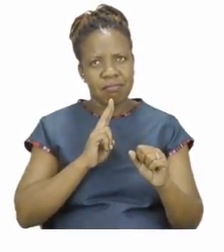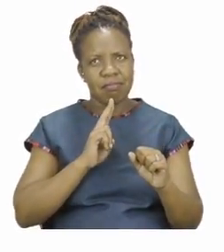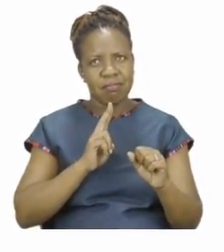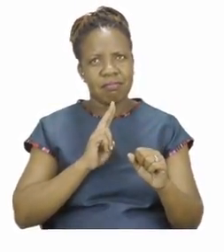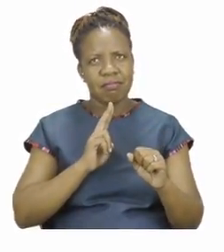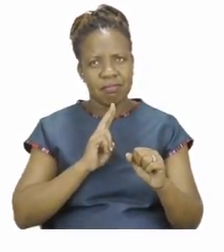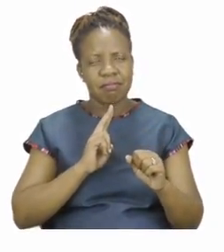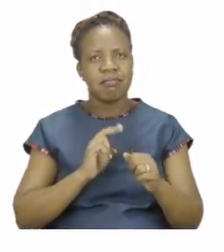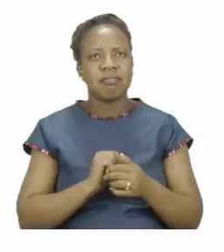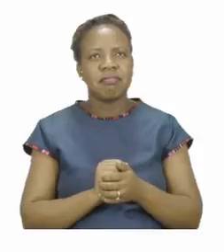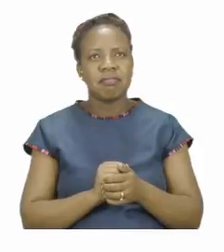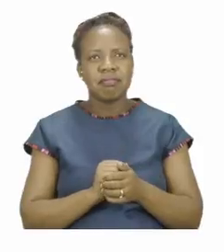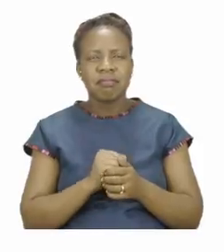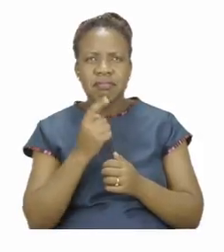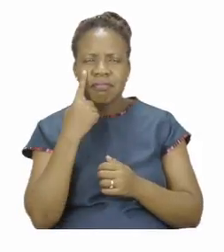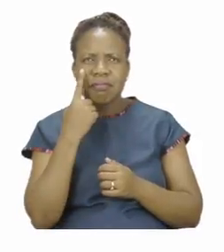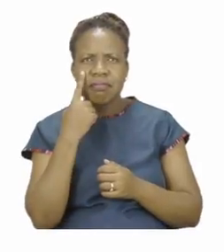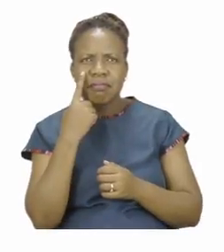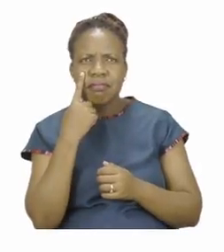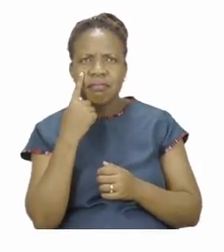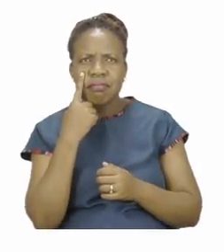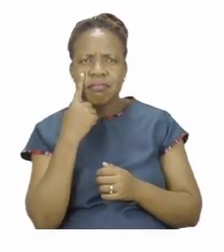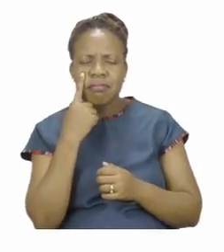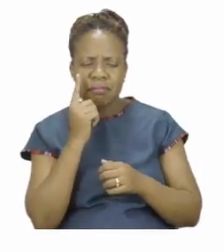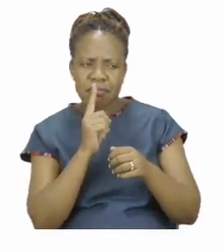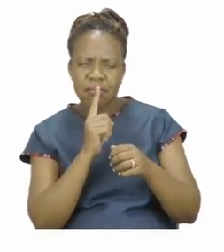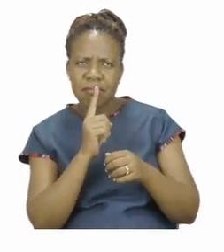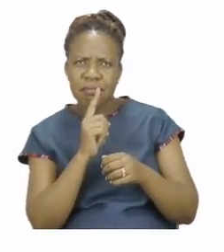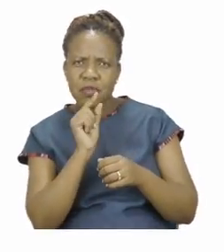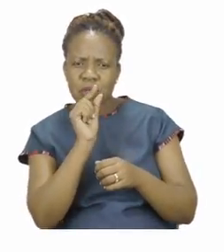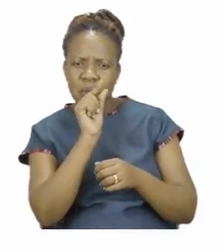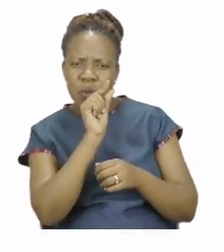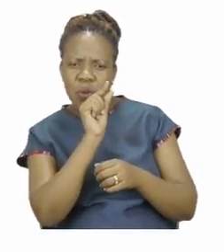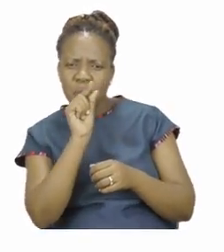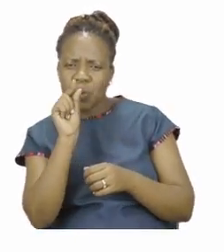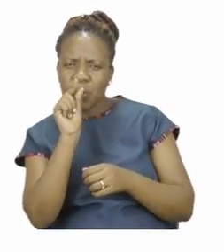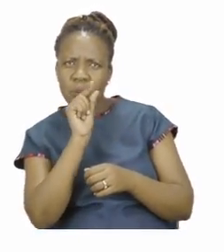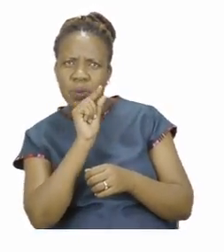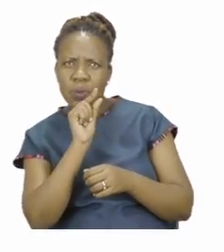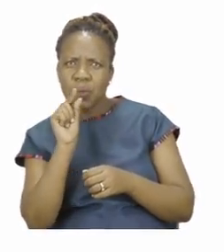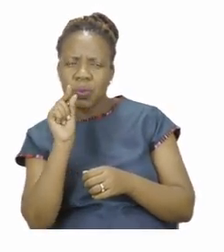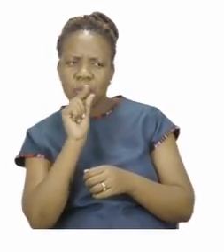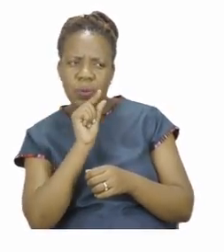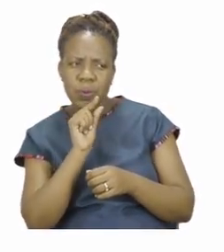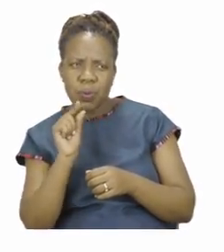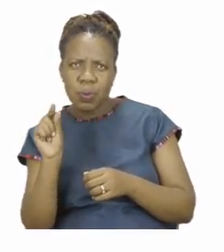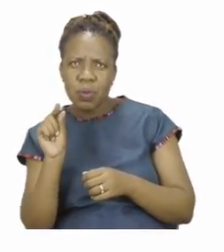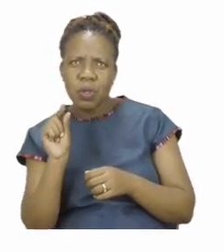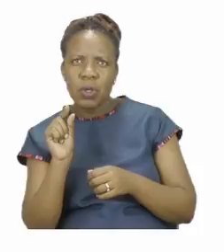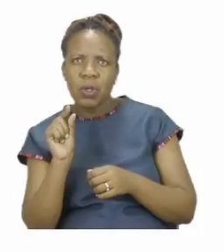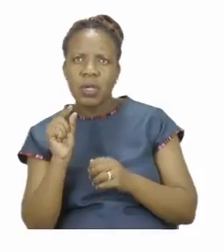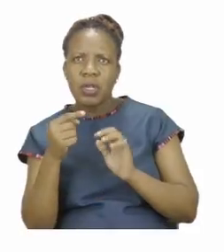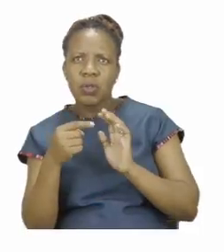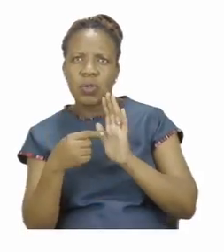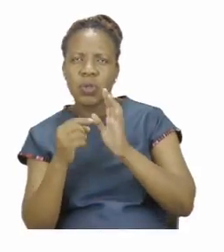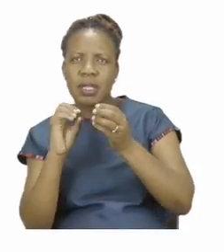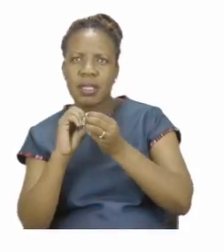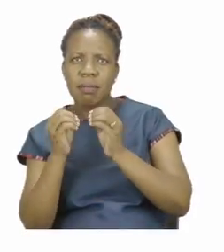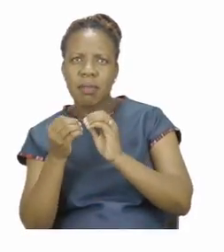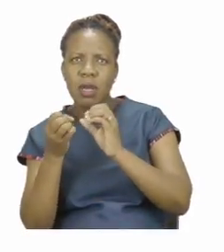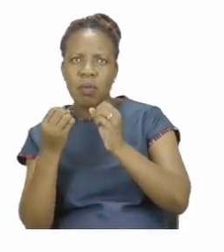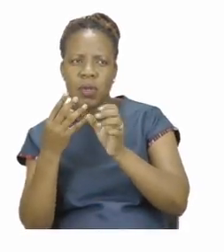at the question, and then the animals, and then don't forget to count in